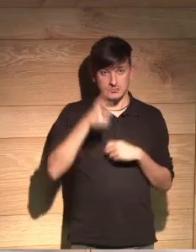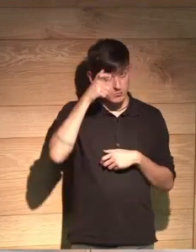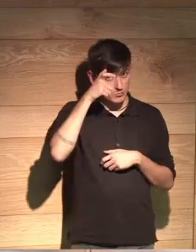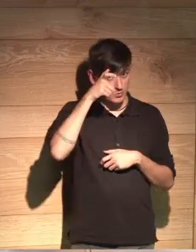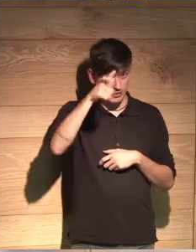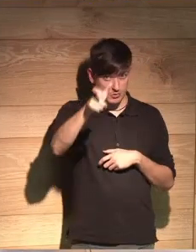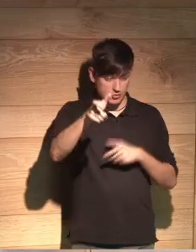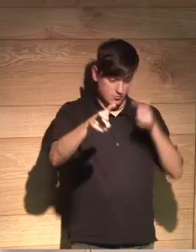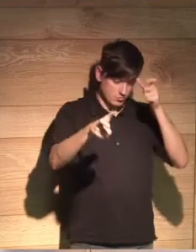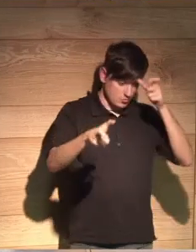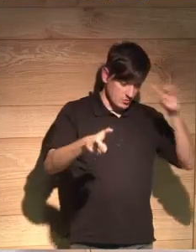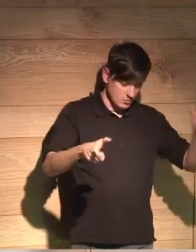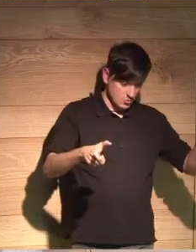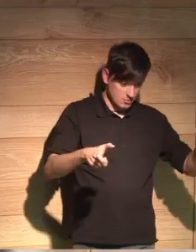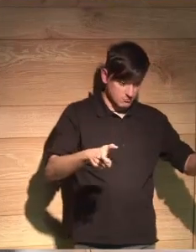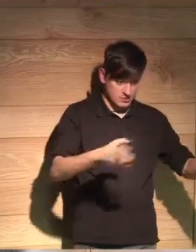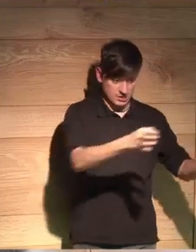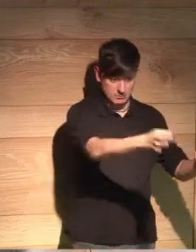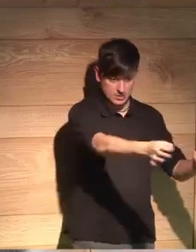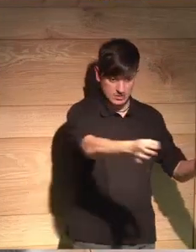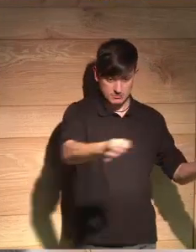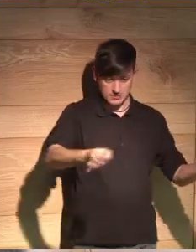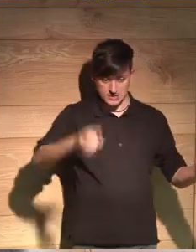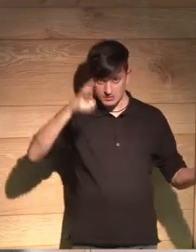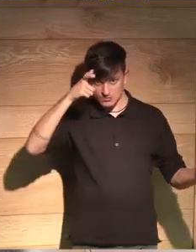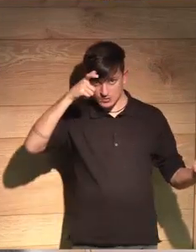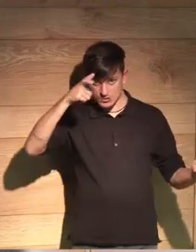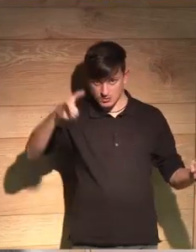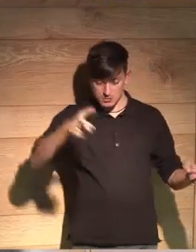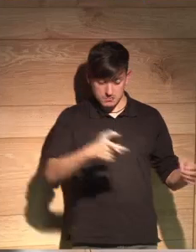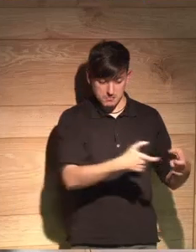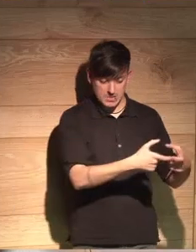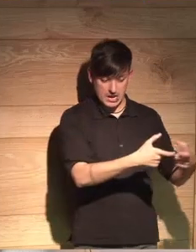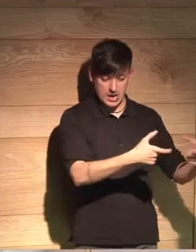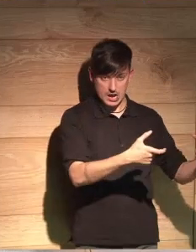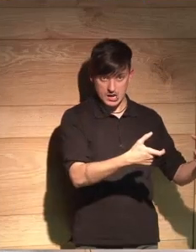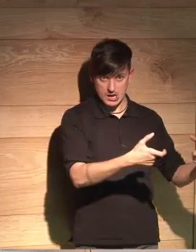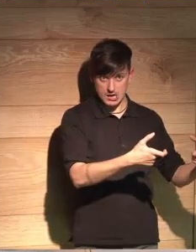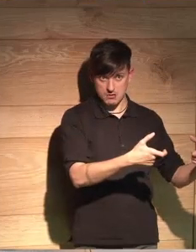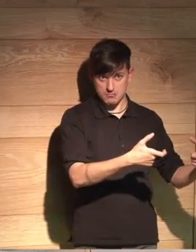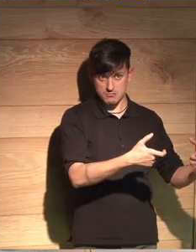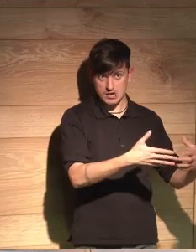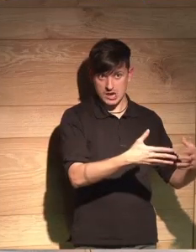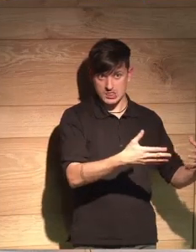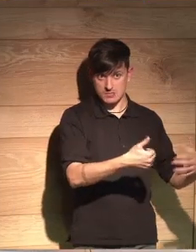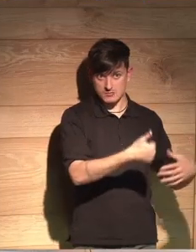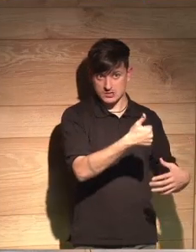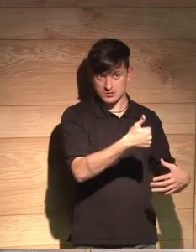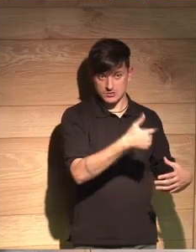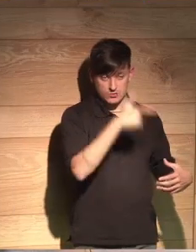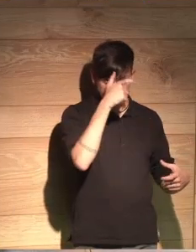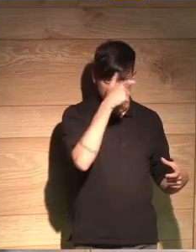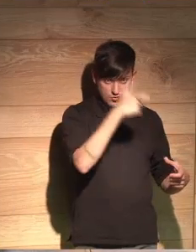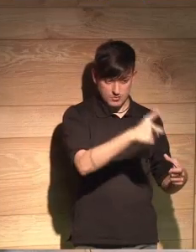work at the countryside. And every 6 villages, for example, you have another one that is a little bit